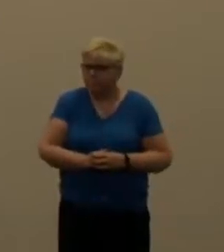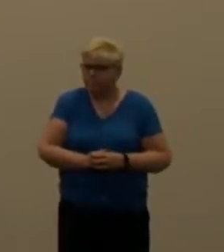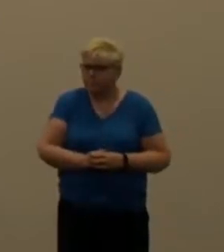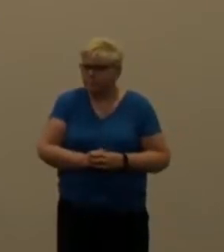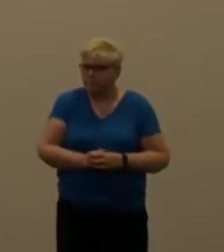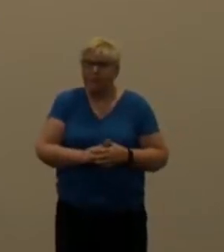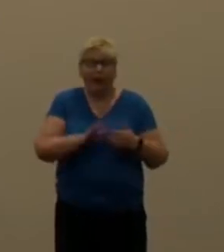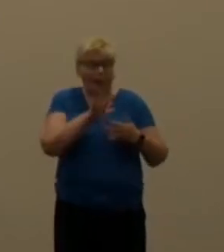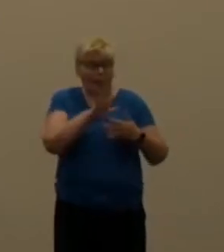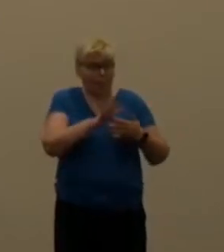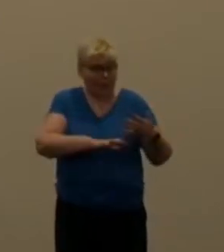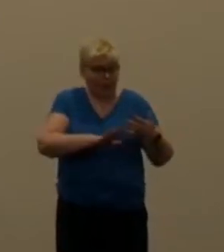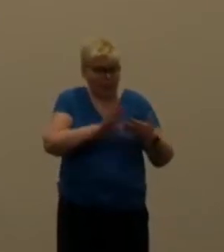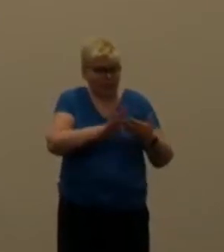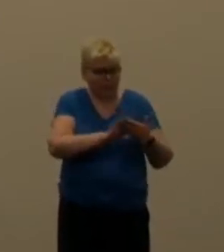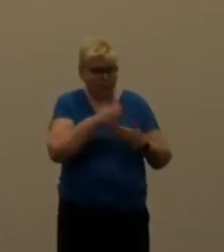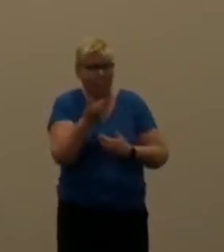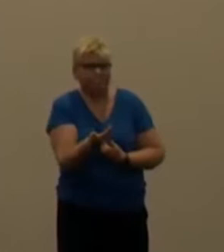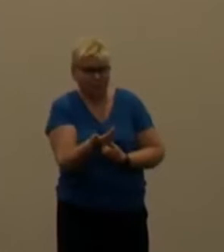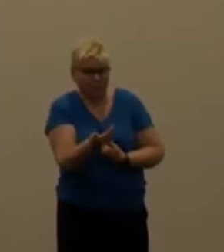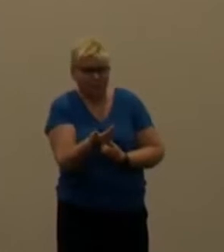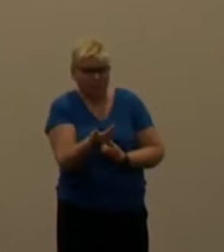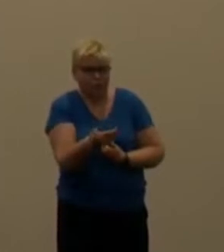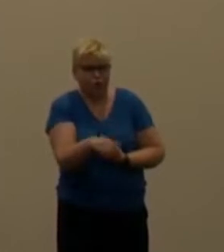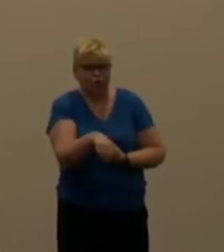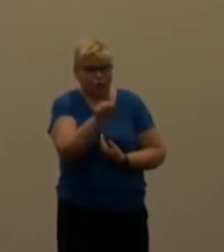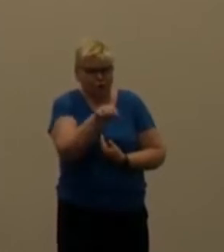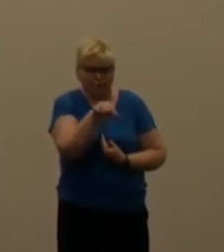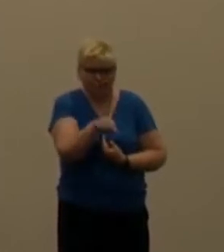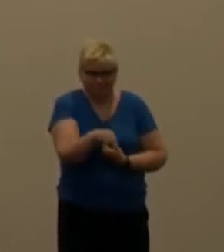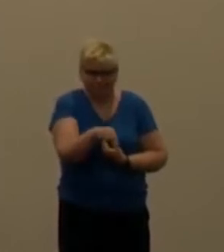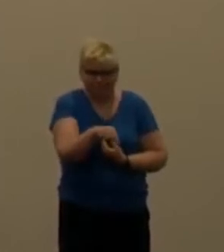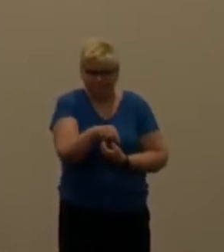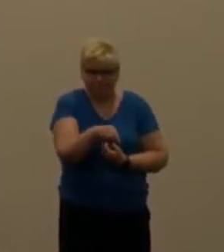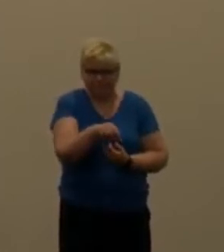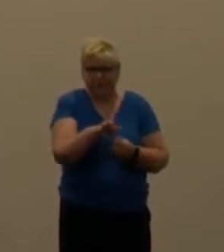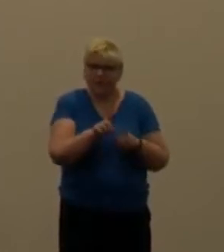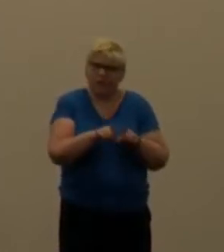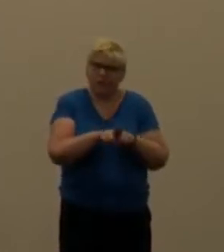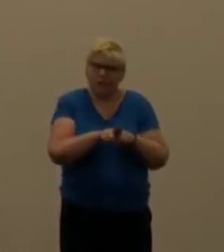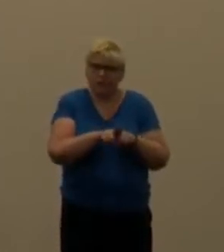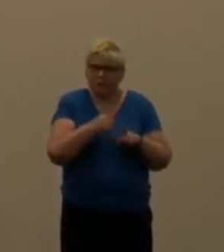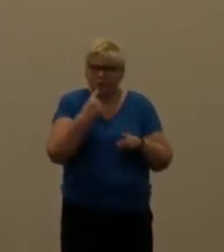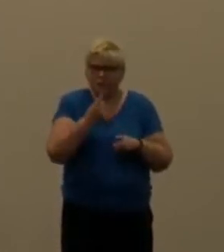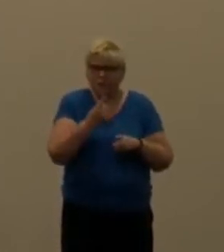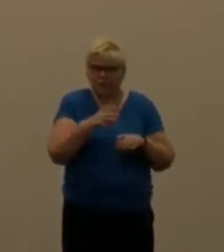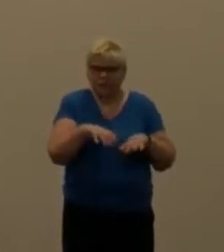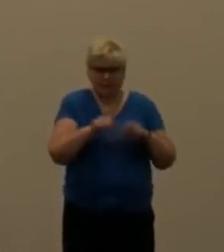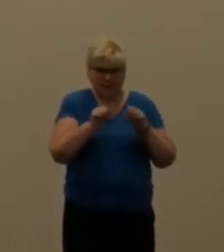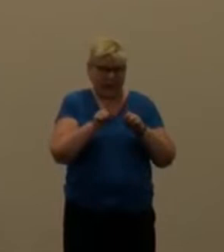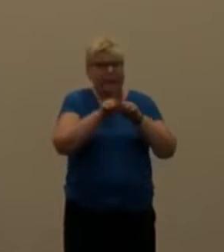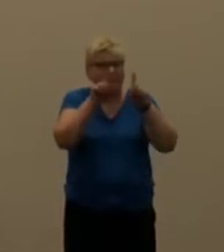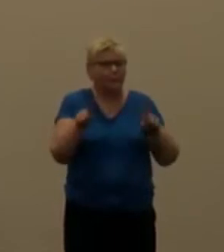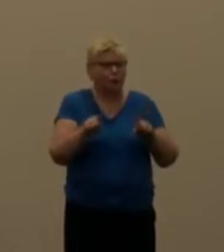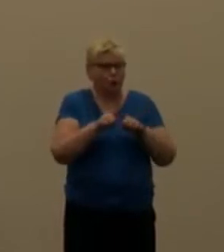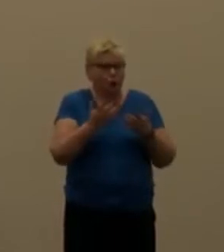it is triggered. So this is what in high, let's say, picture, what is a pipeline. So it's a